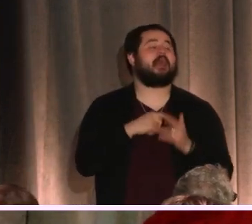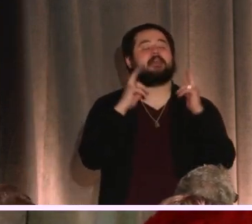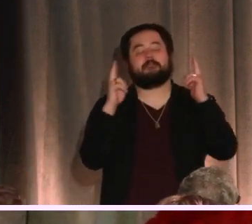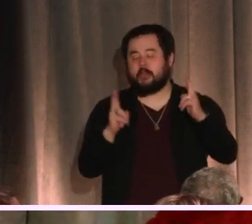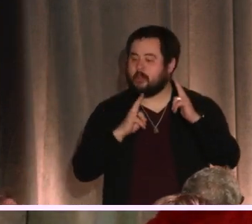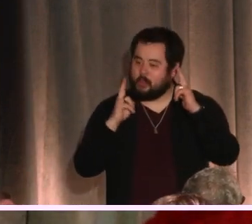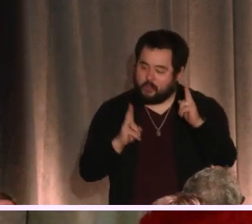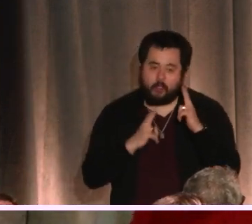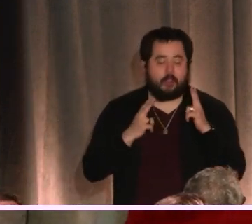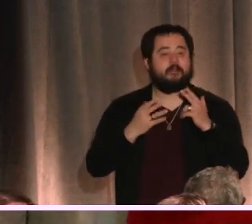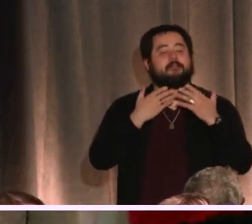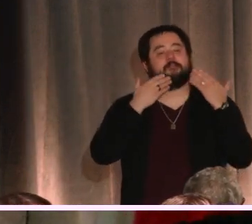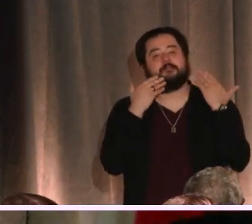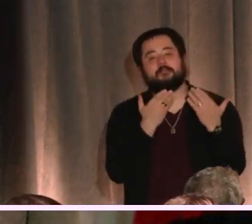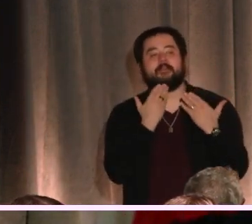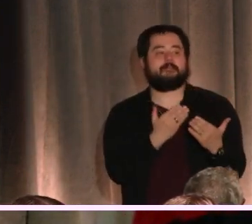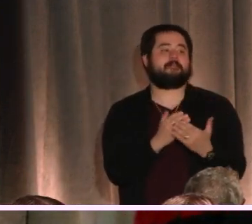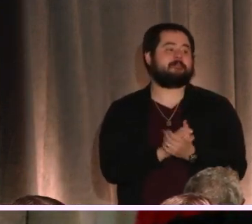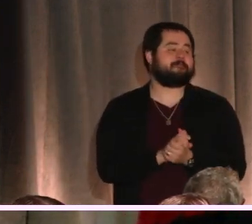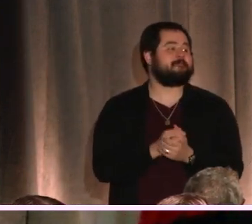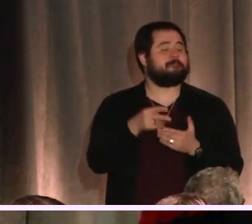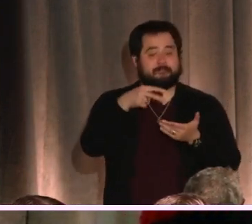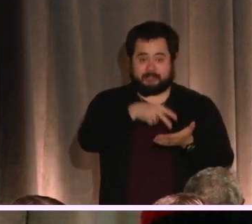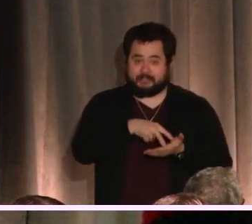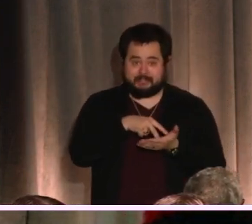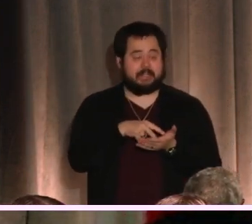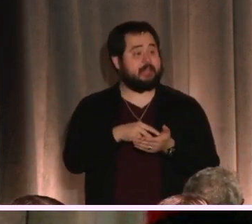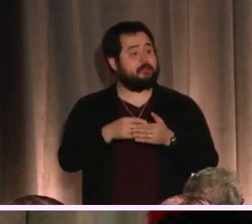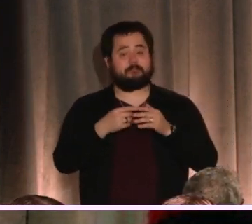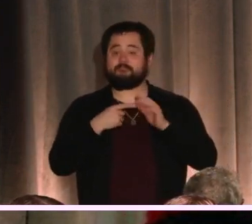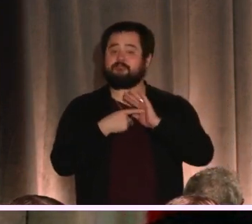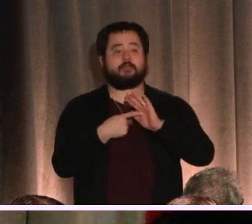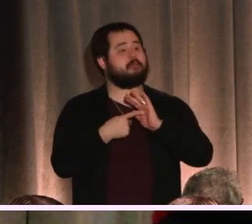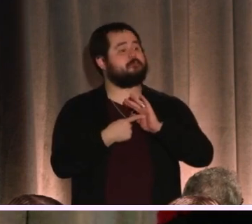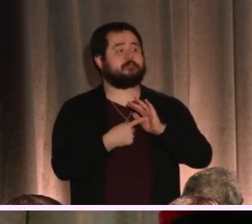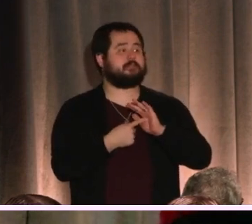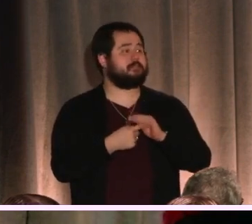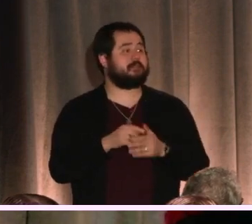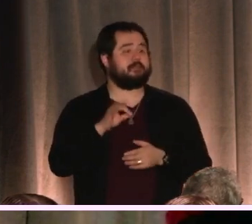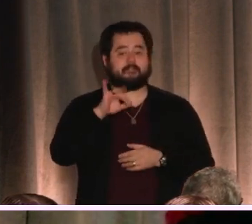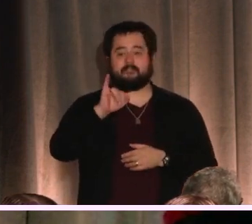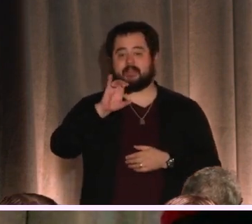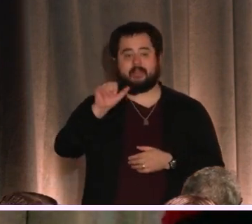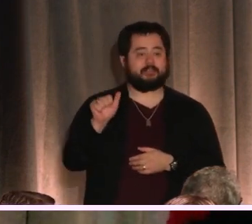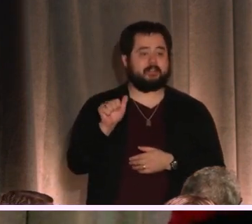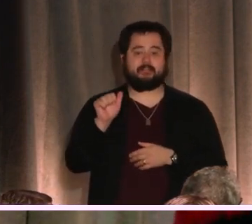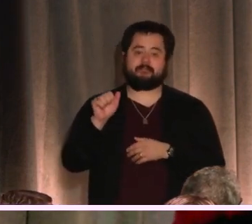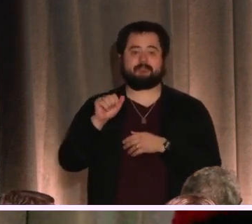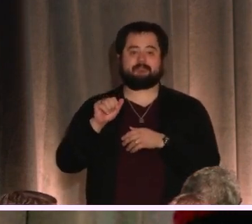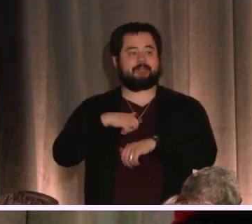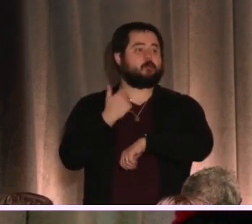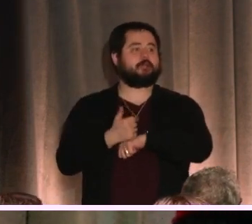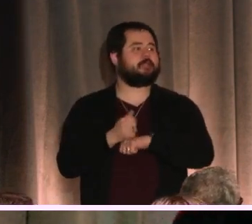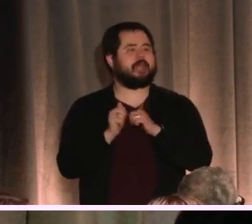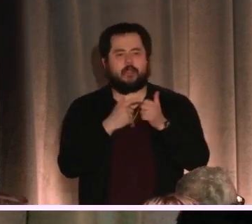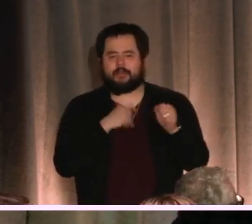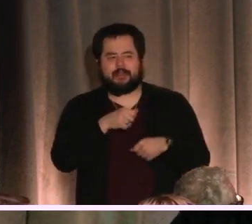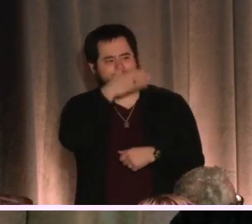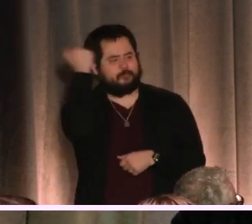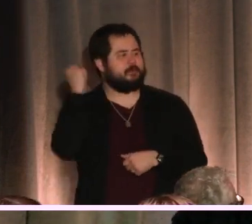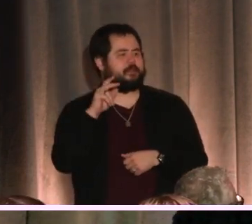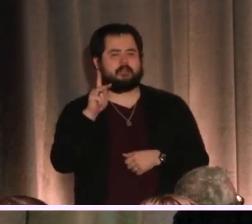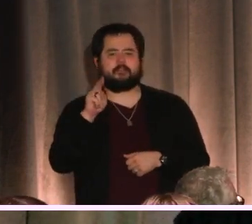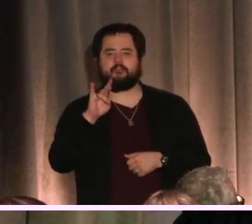honored and grateful to stand and represent FISA, the FISA Foundation. How could I forget? Where's Christy